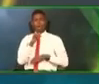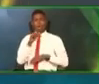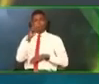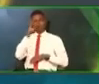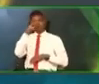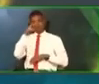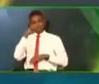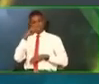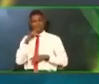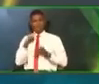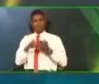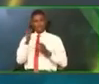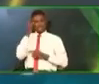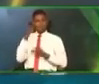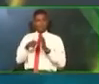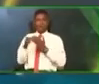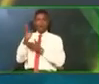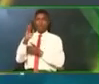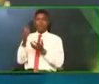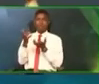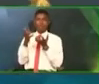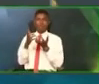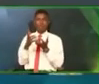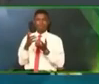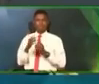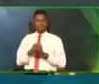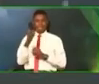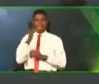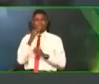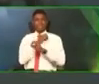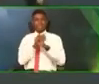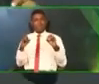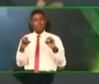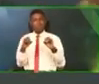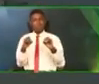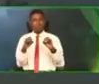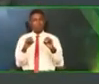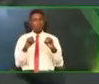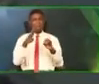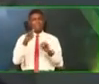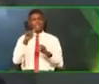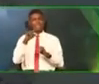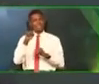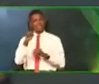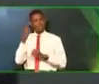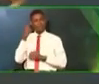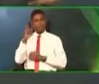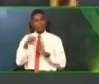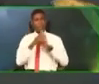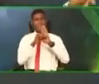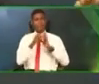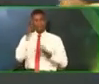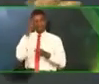the will of God is." There is no basis for manifesting faith until and unless there is understanding. If you do